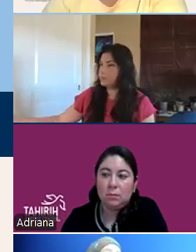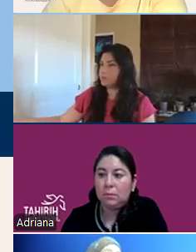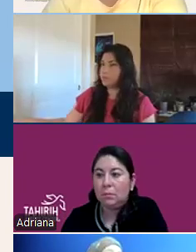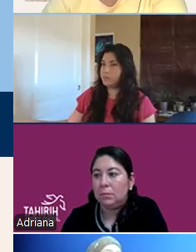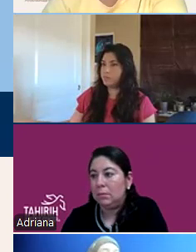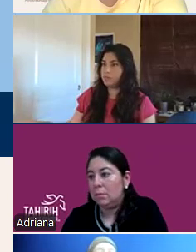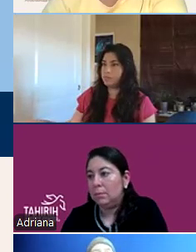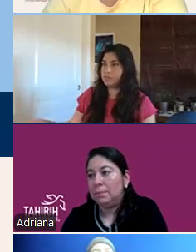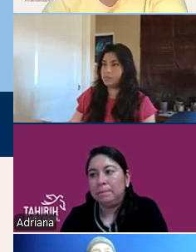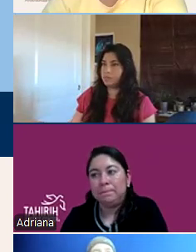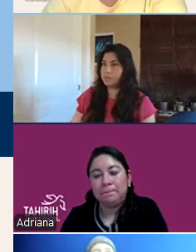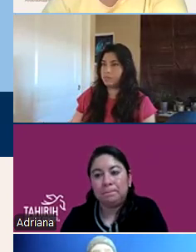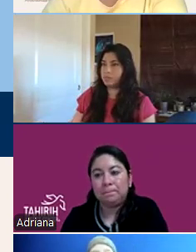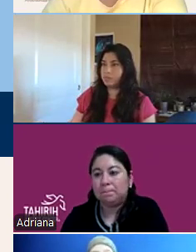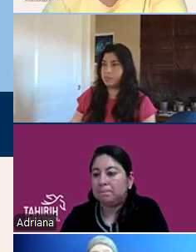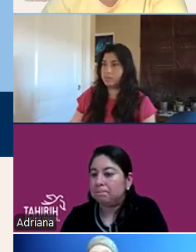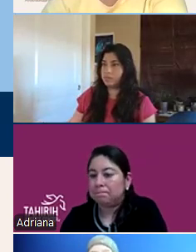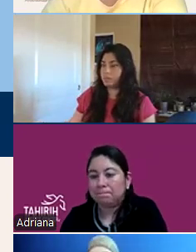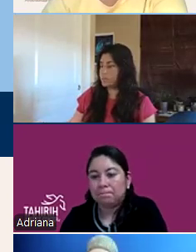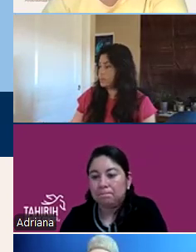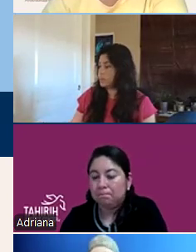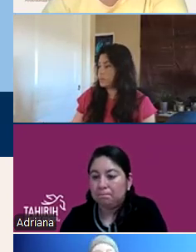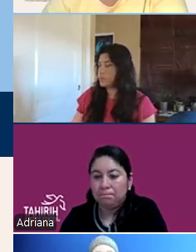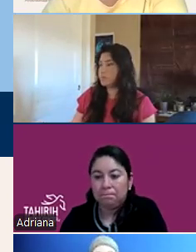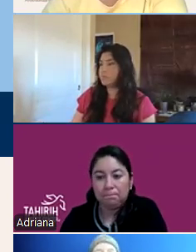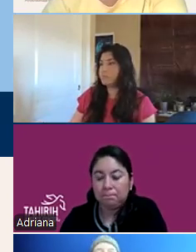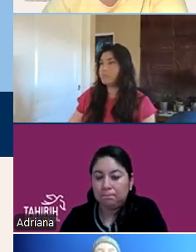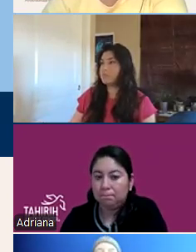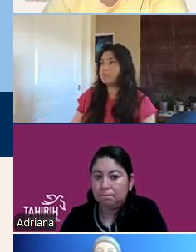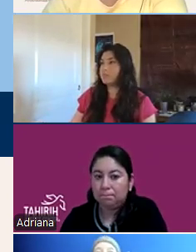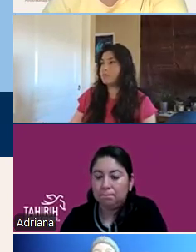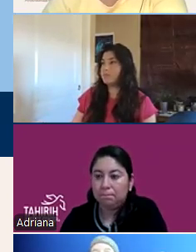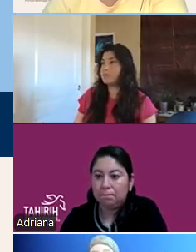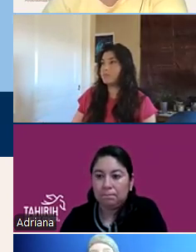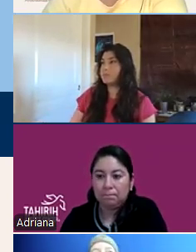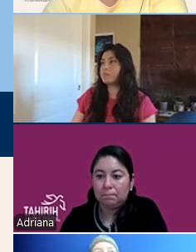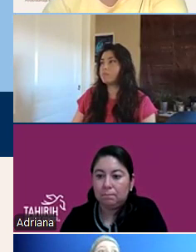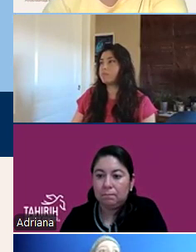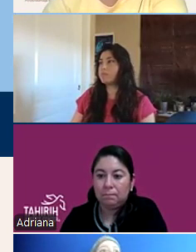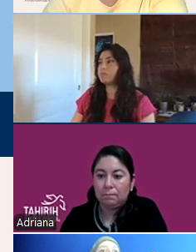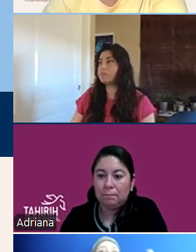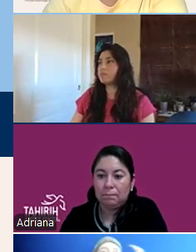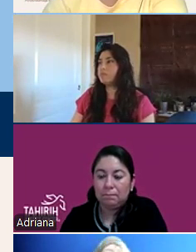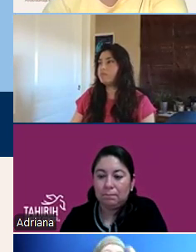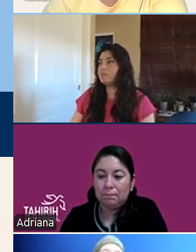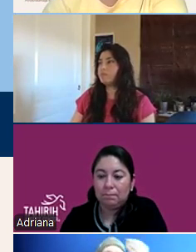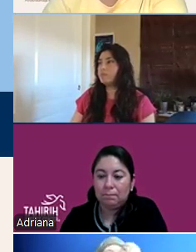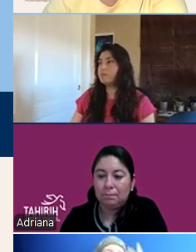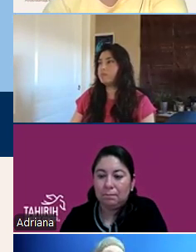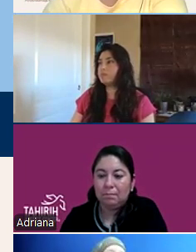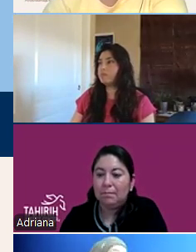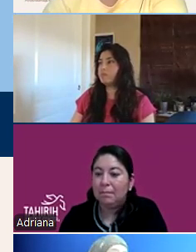that you may want to just wrap us up with when it comes to thinking of gender-based violence and taking a trauma-informed approach?